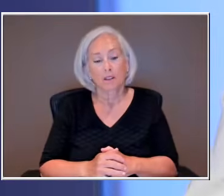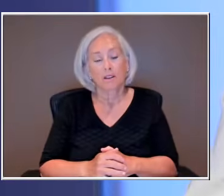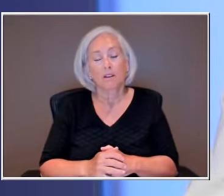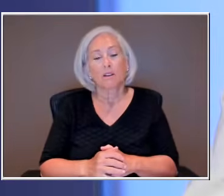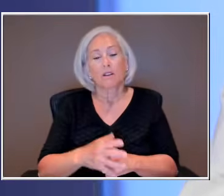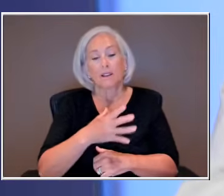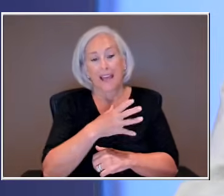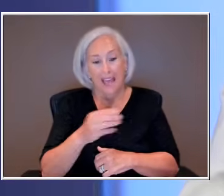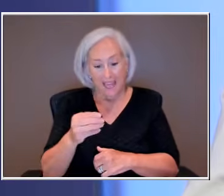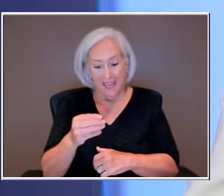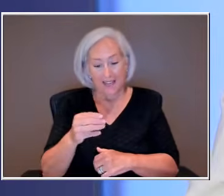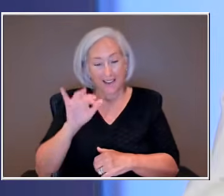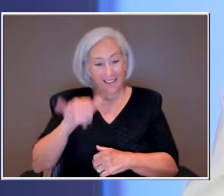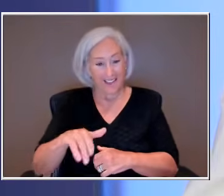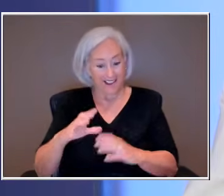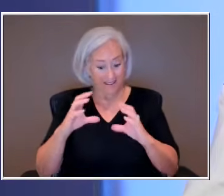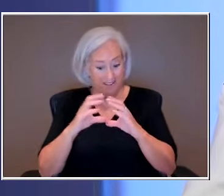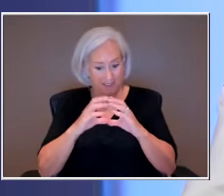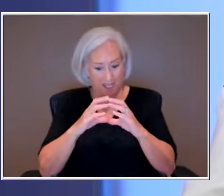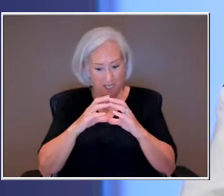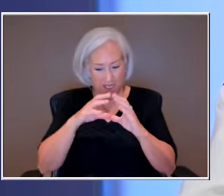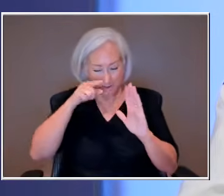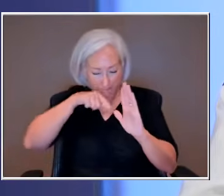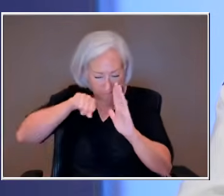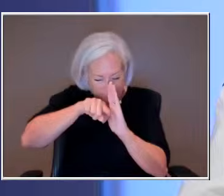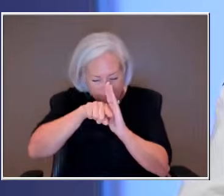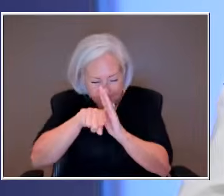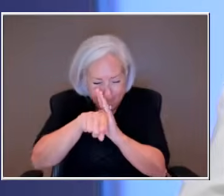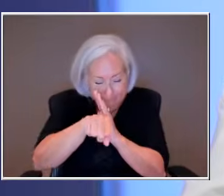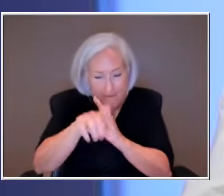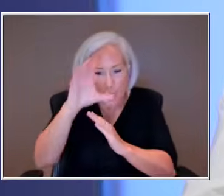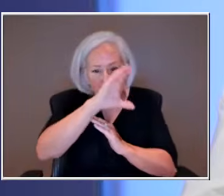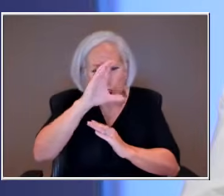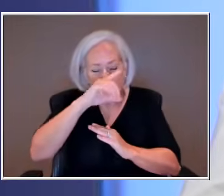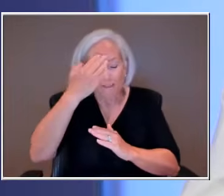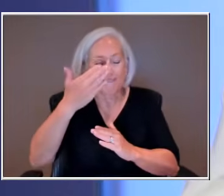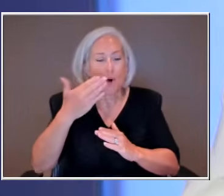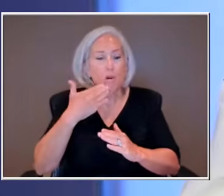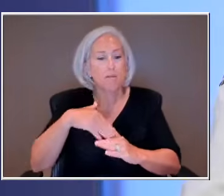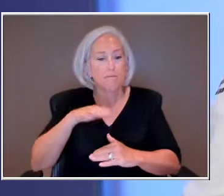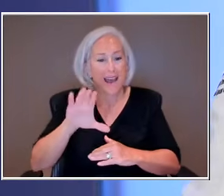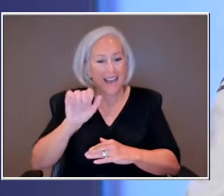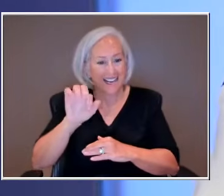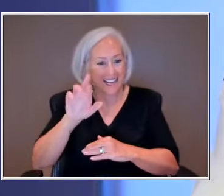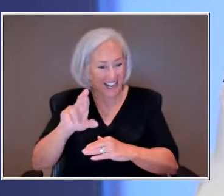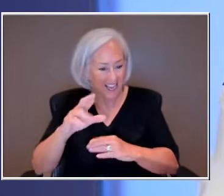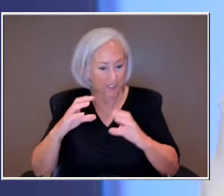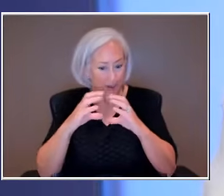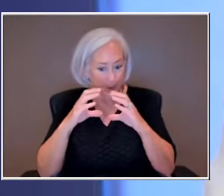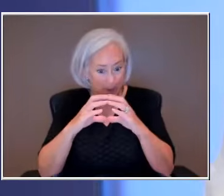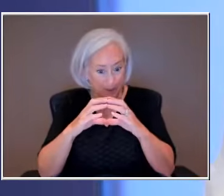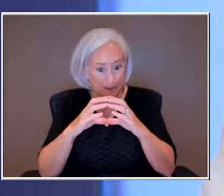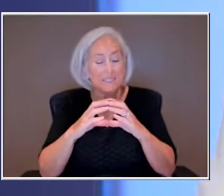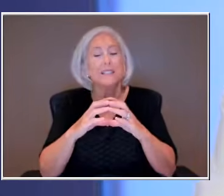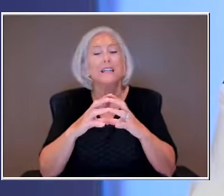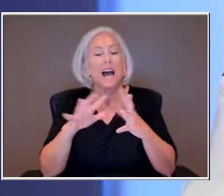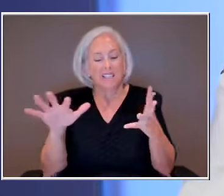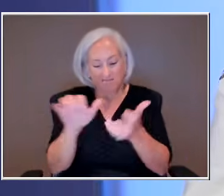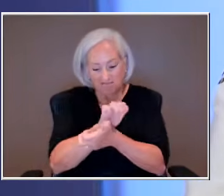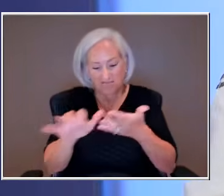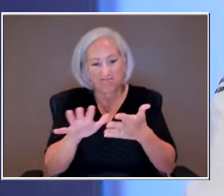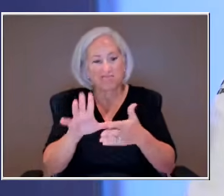the cancer and kill the cancer with cytokines, which is like bullets. It's like your own immune system. We